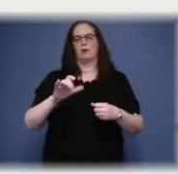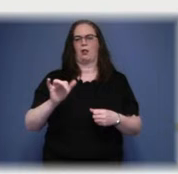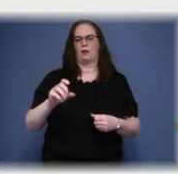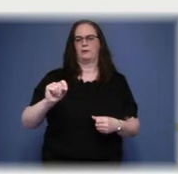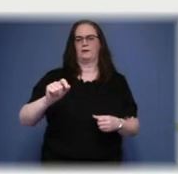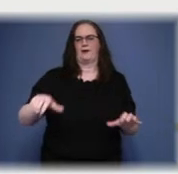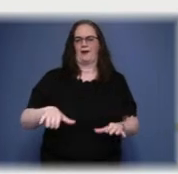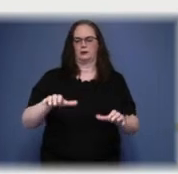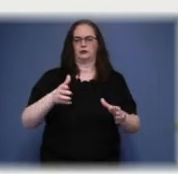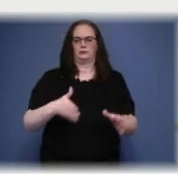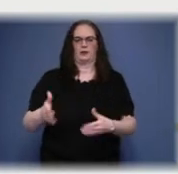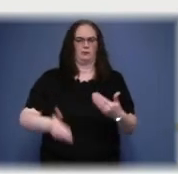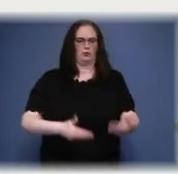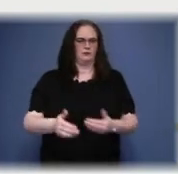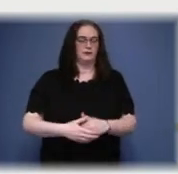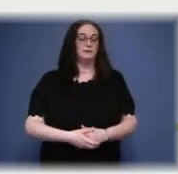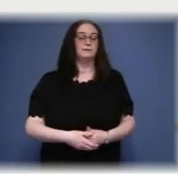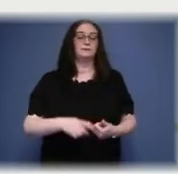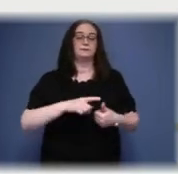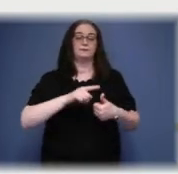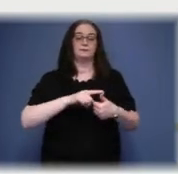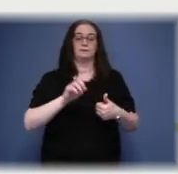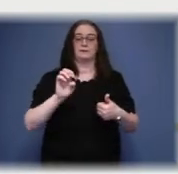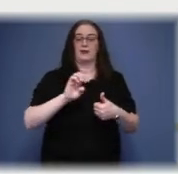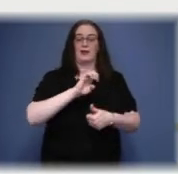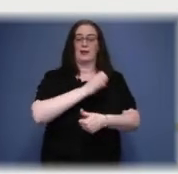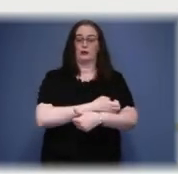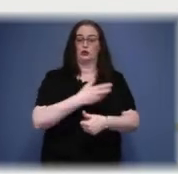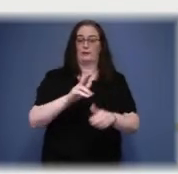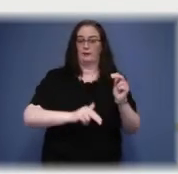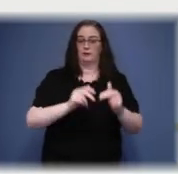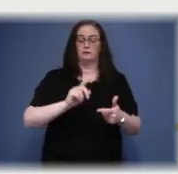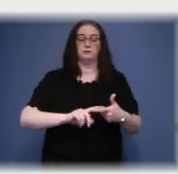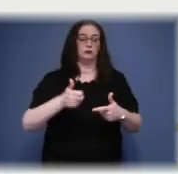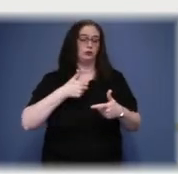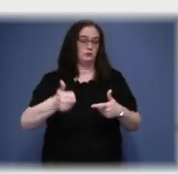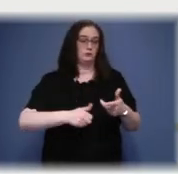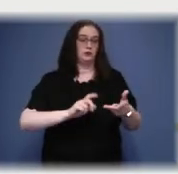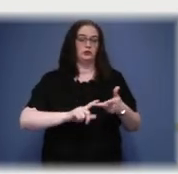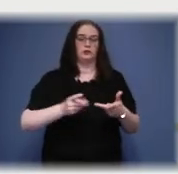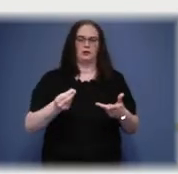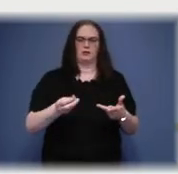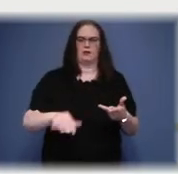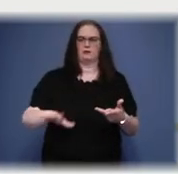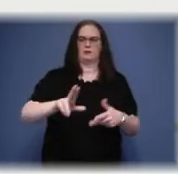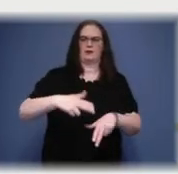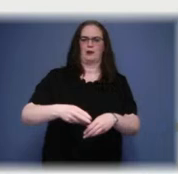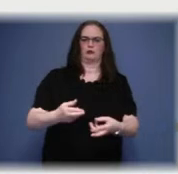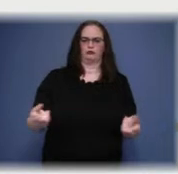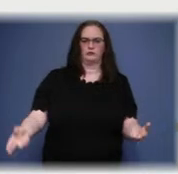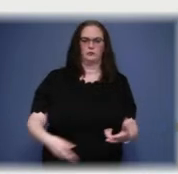process. They are energy and buildings, transportation, landscapes and natural